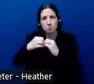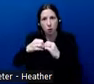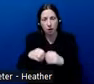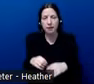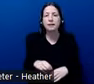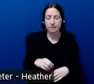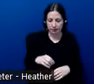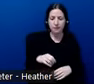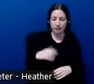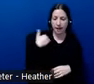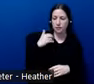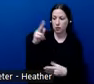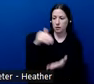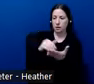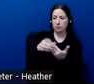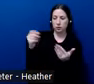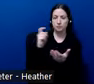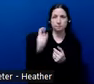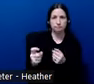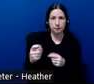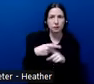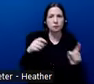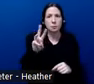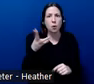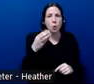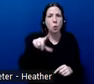a $3,000 grant from Whole Kids Foundation.